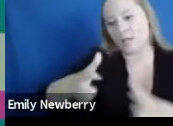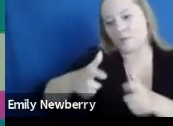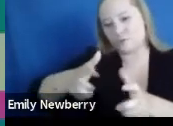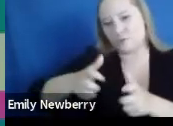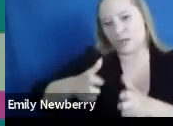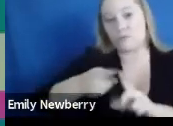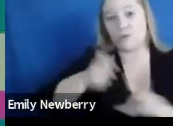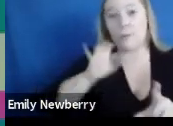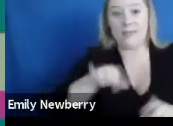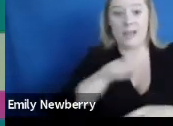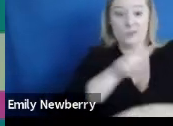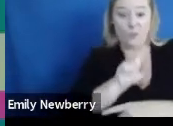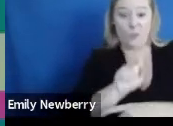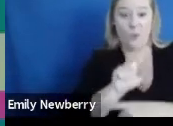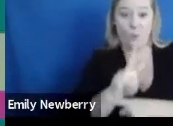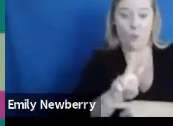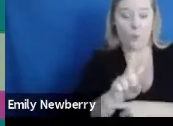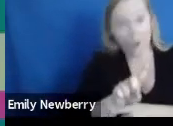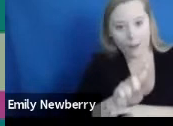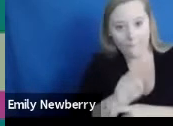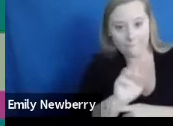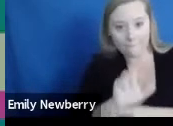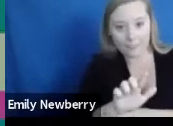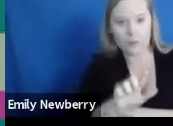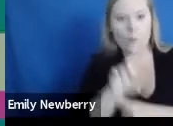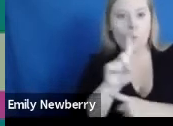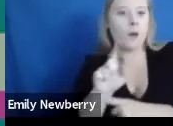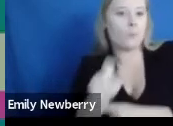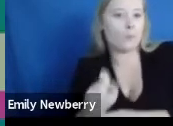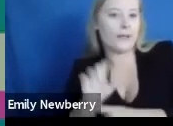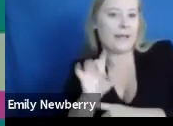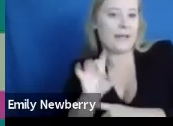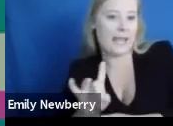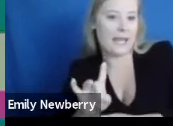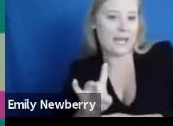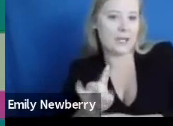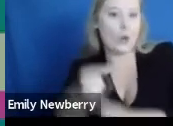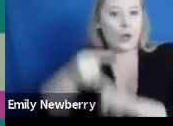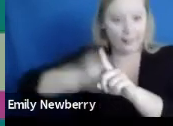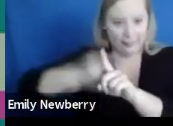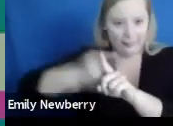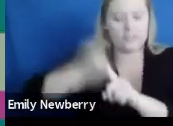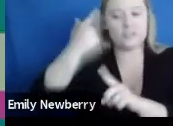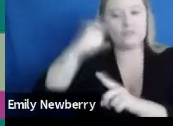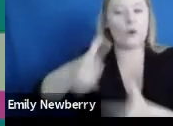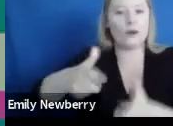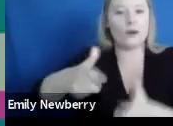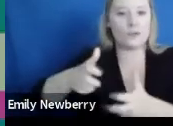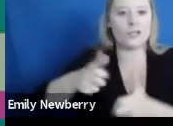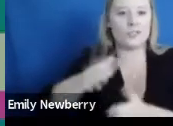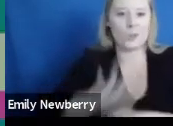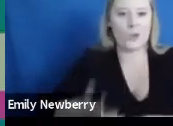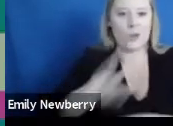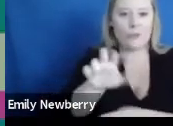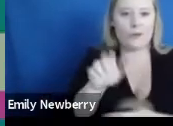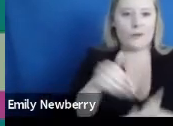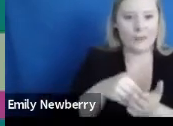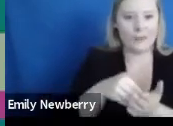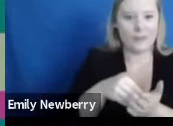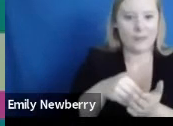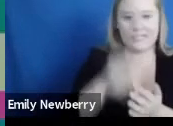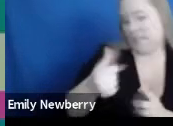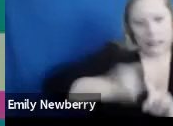2.1 million acres, about 1.8 million are leased for extraction and about 300,000 are unleased.